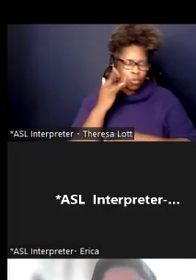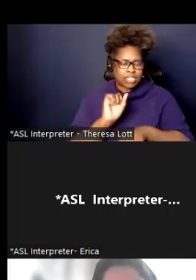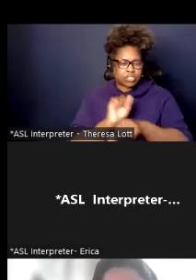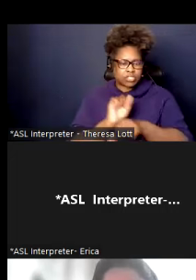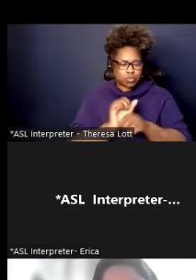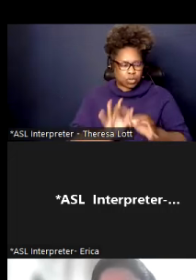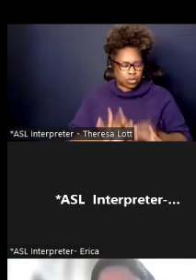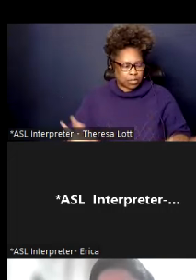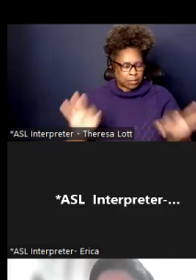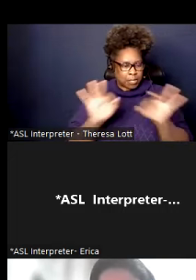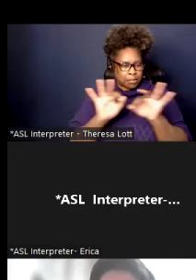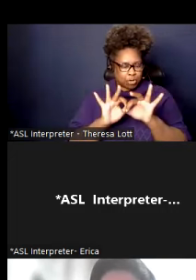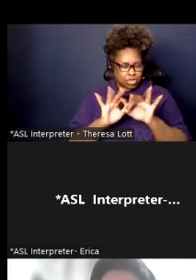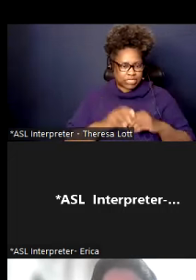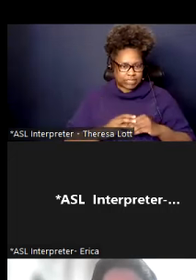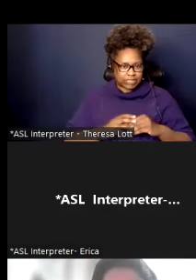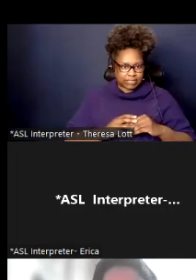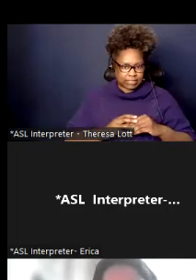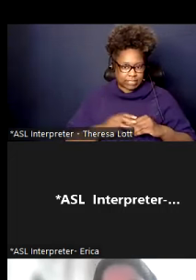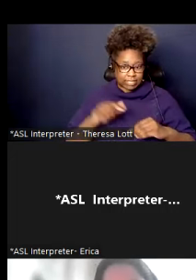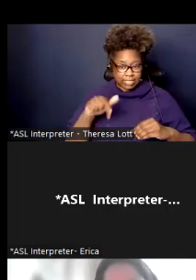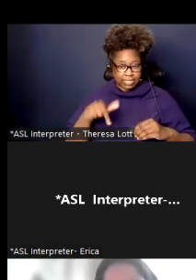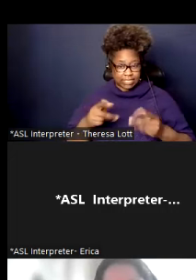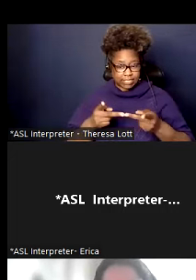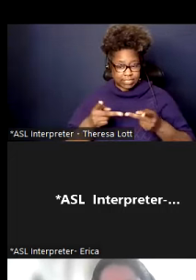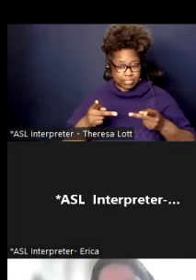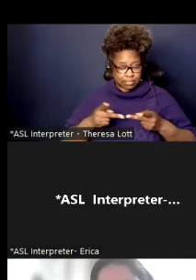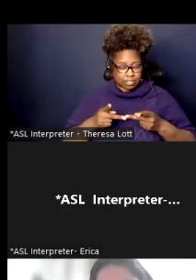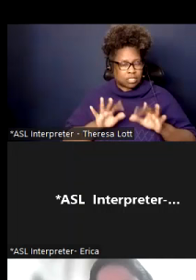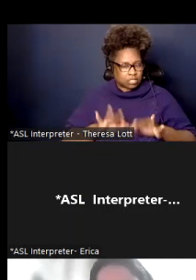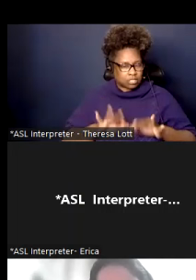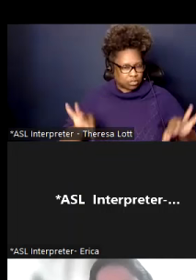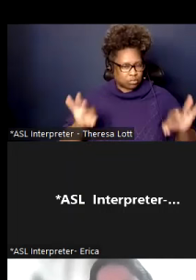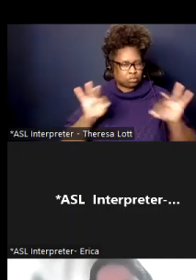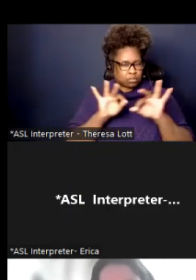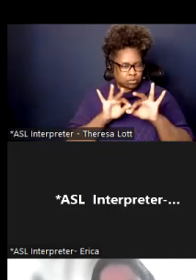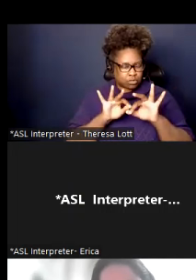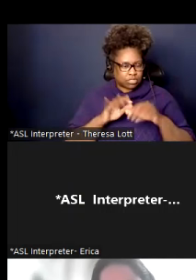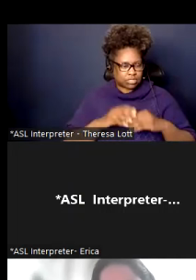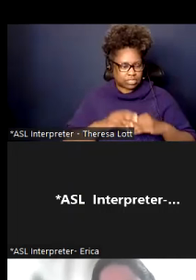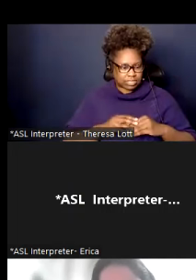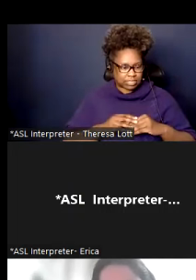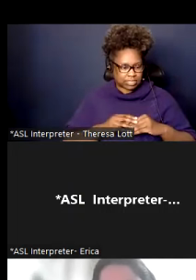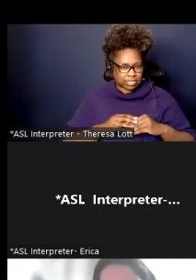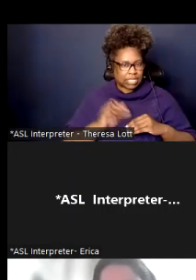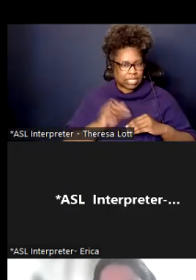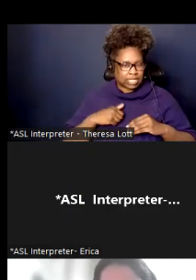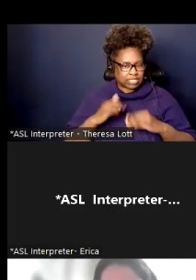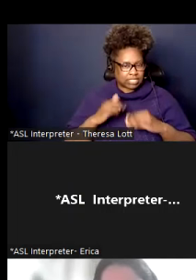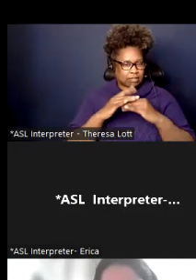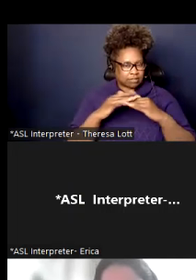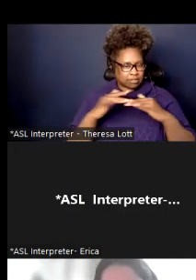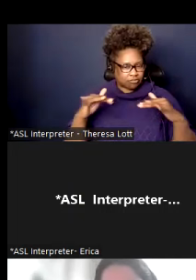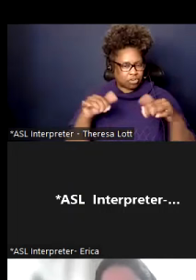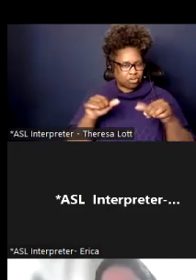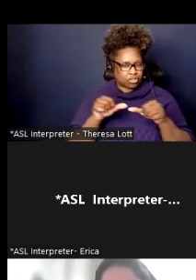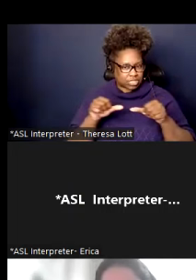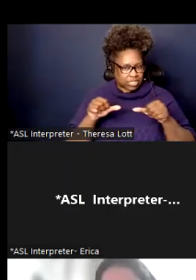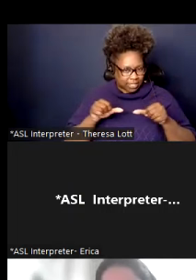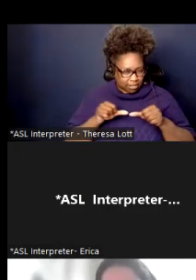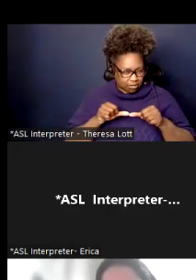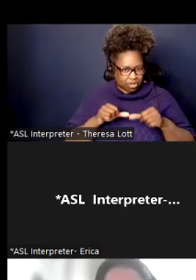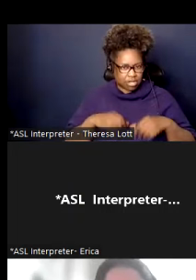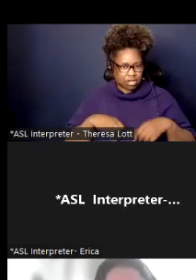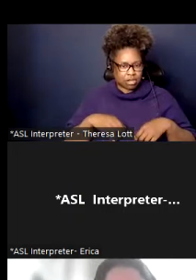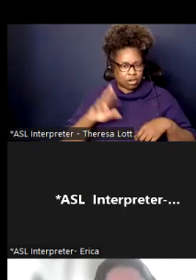First, this place really matters. It is an extraordinarily diverse area with a rich history, and